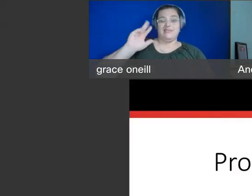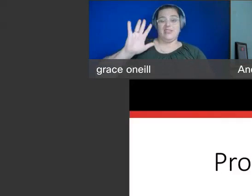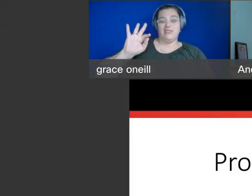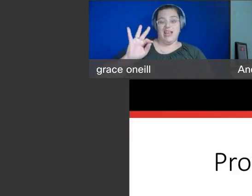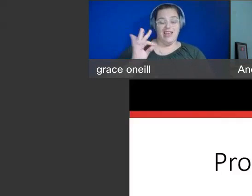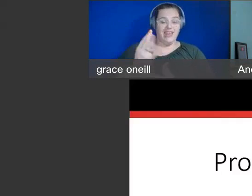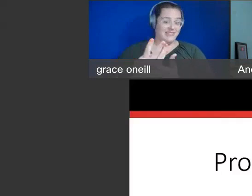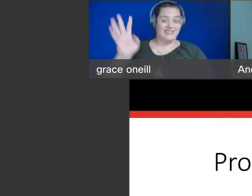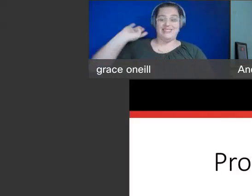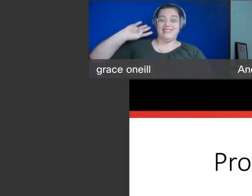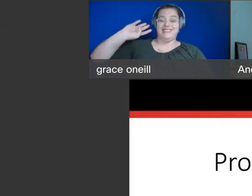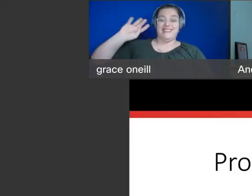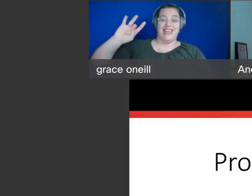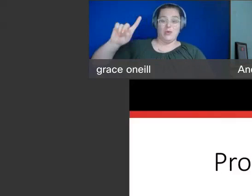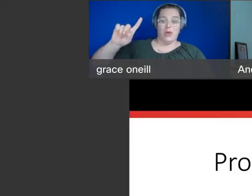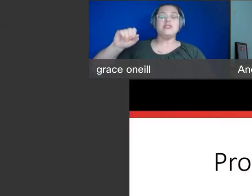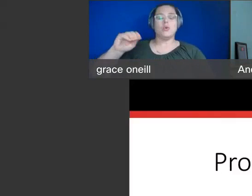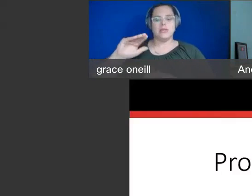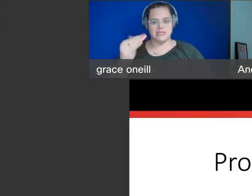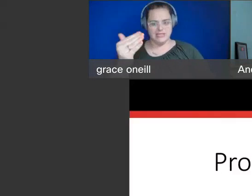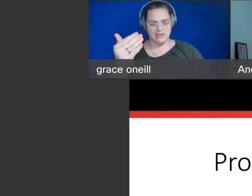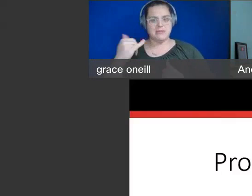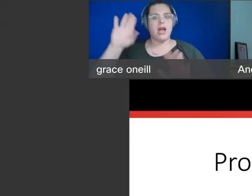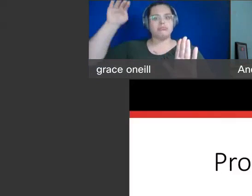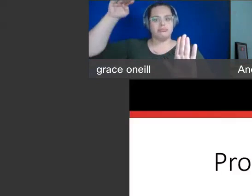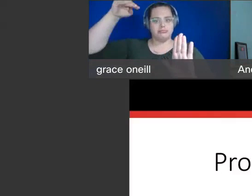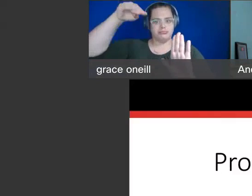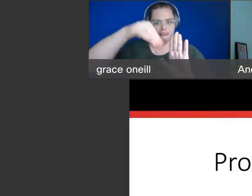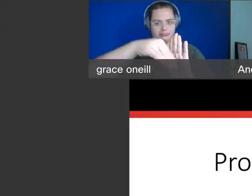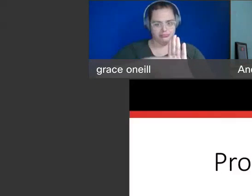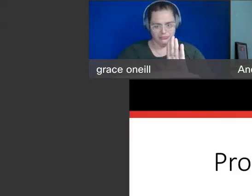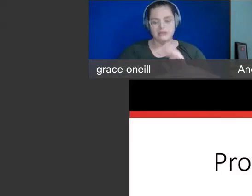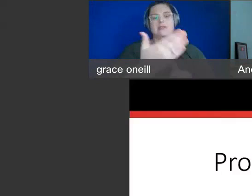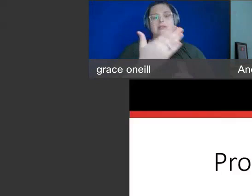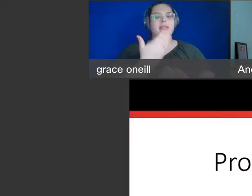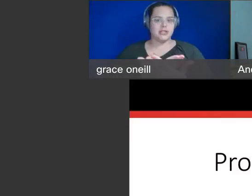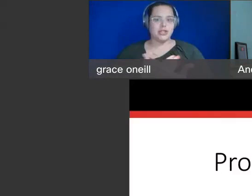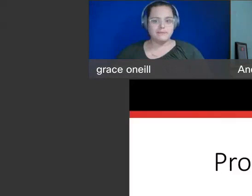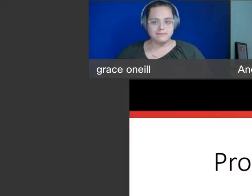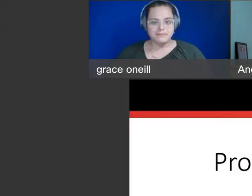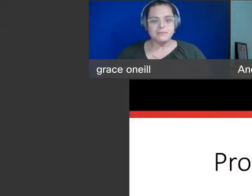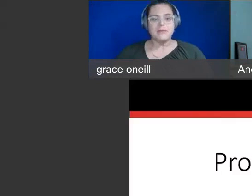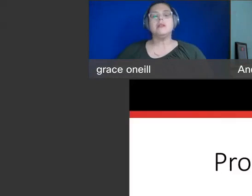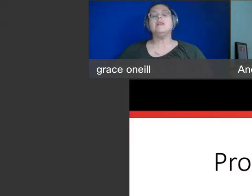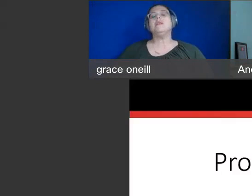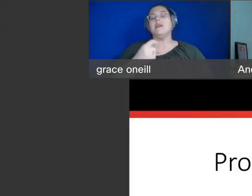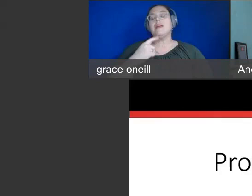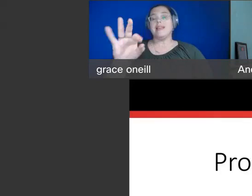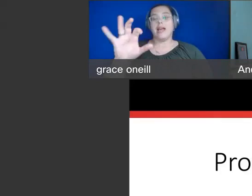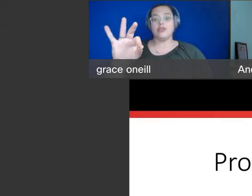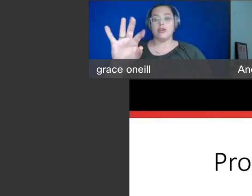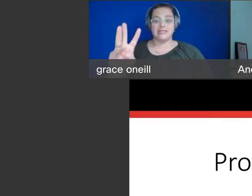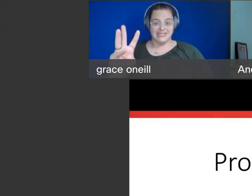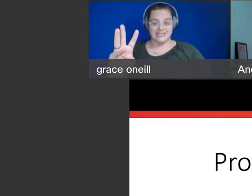So those numbers do seem to be coming down significantly. We've had 996 provider staff